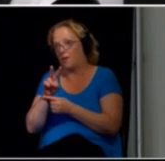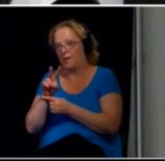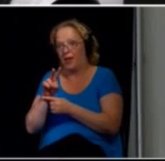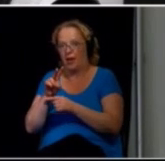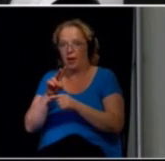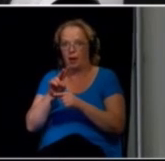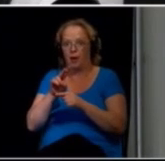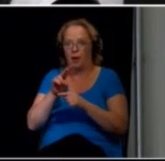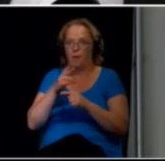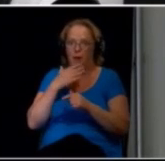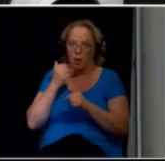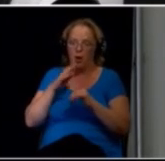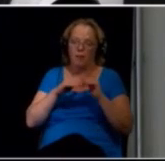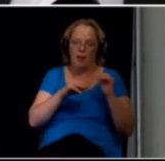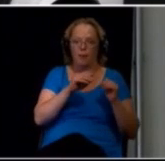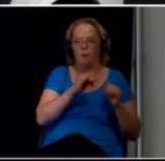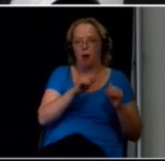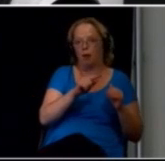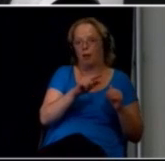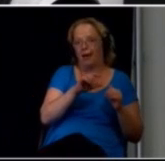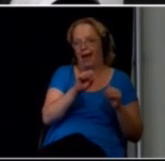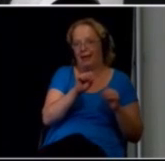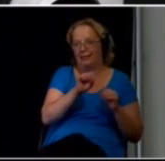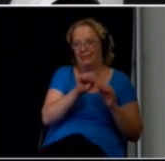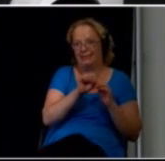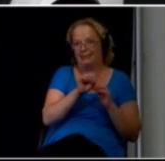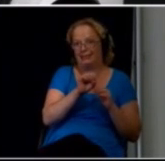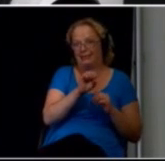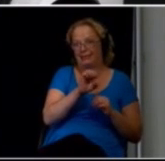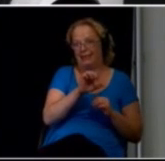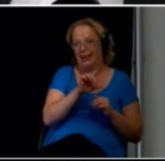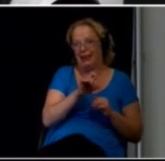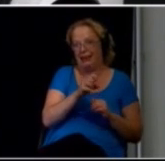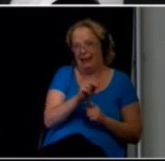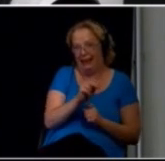S is a sedan. So that, I think, is really, really exciting.